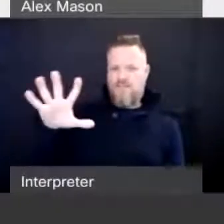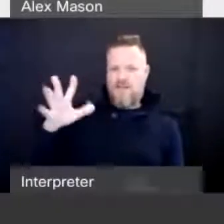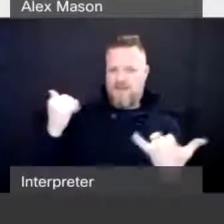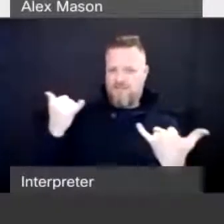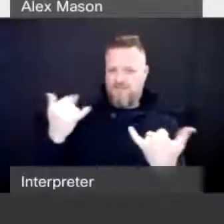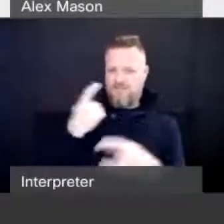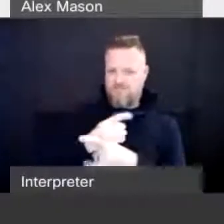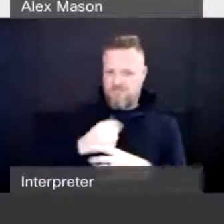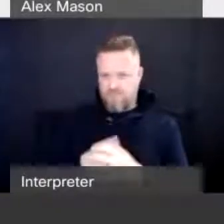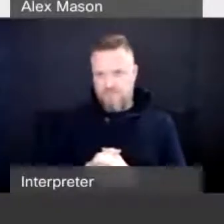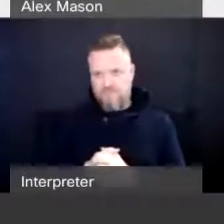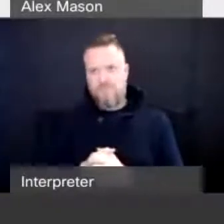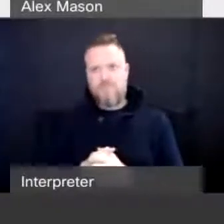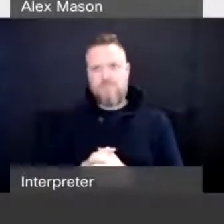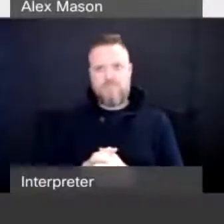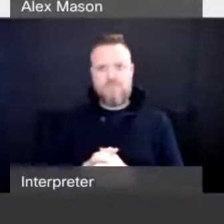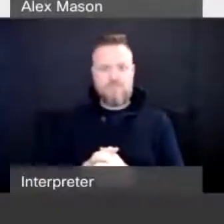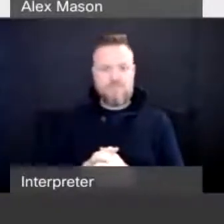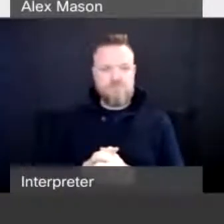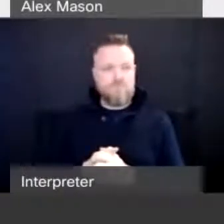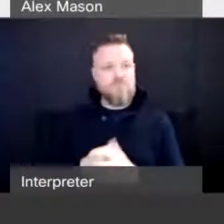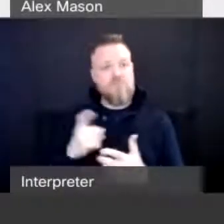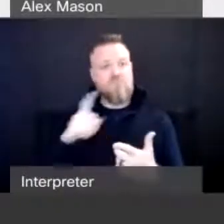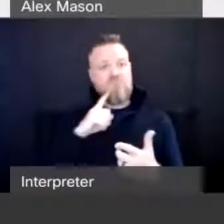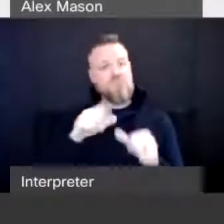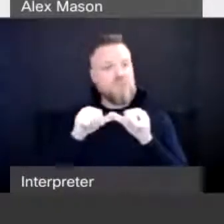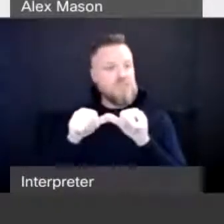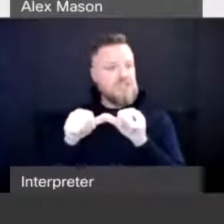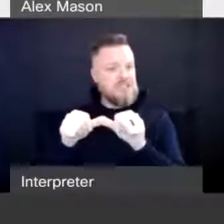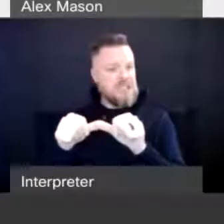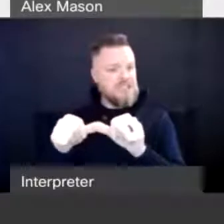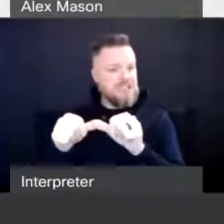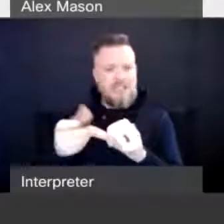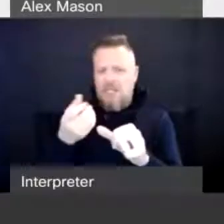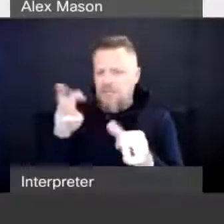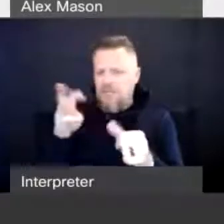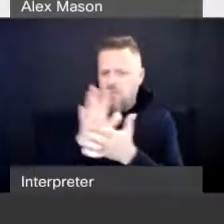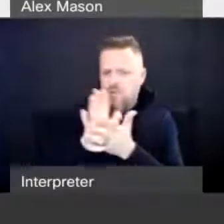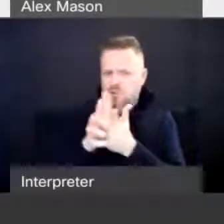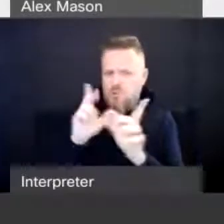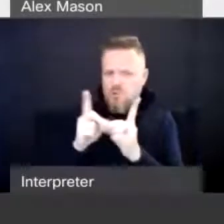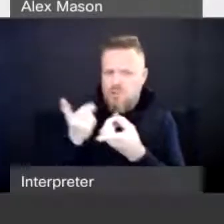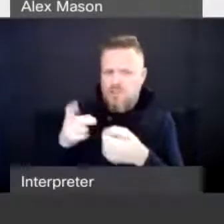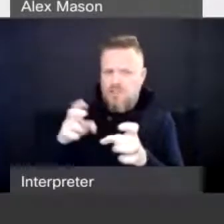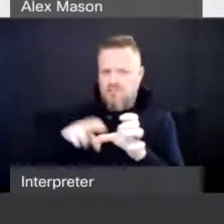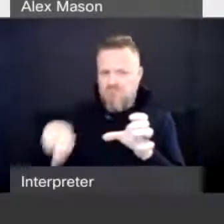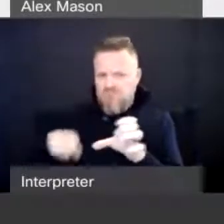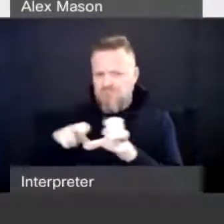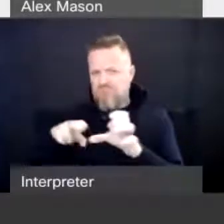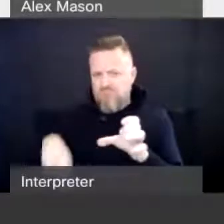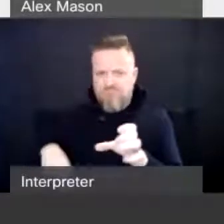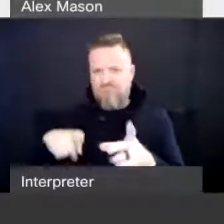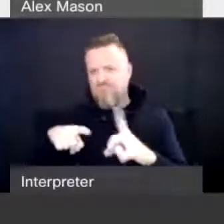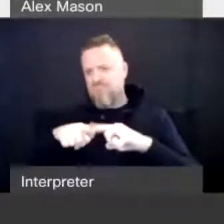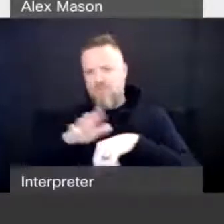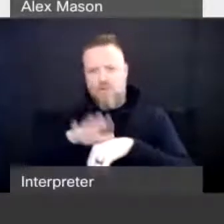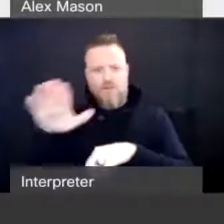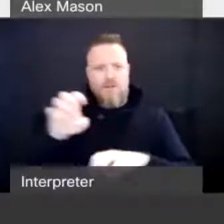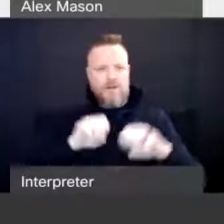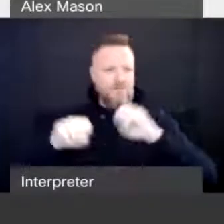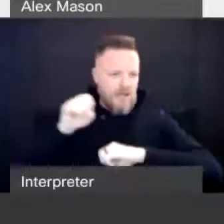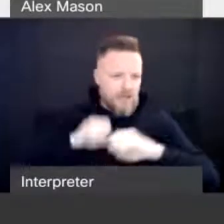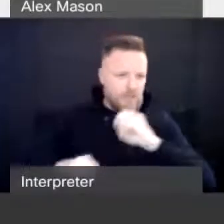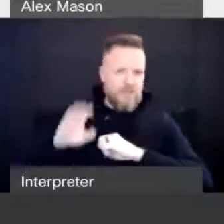so again, pretty consistent, right? We've lost a couple school districts based upon what's happened with their valuation and their enrollment, et